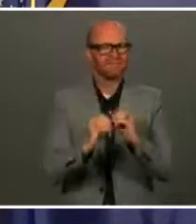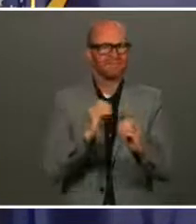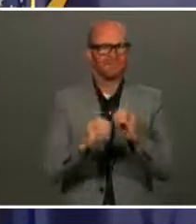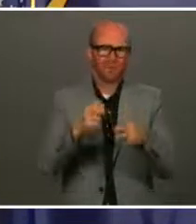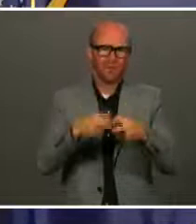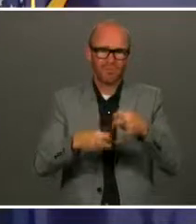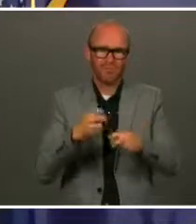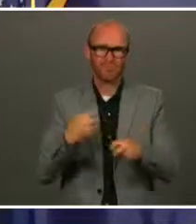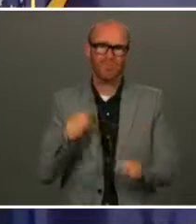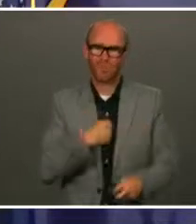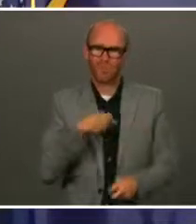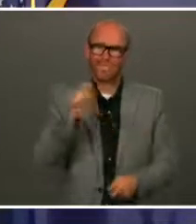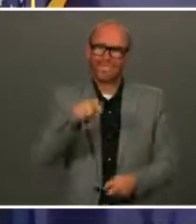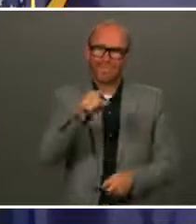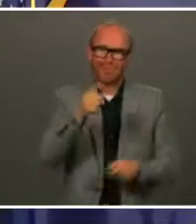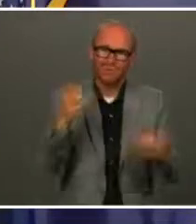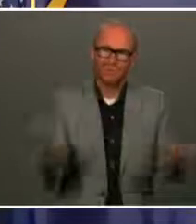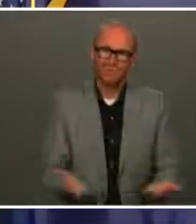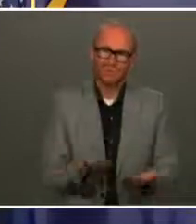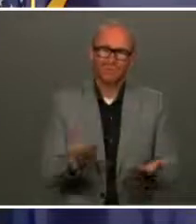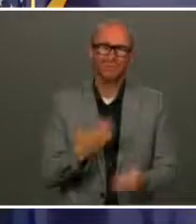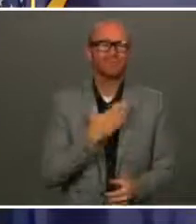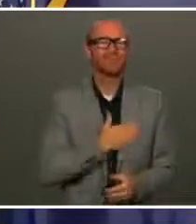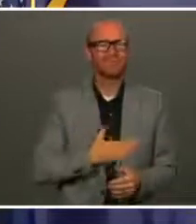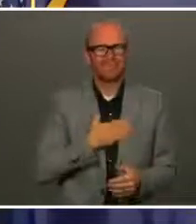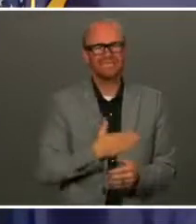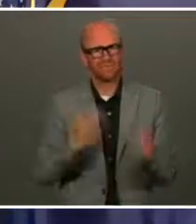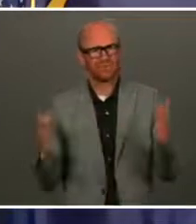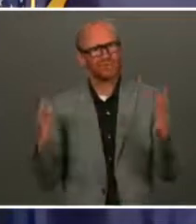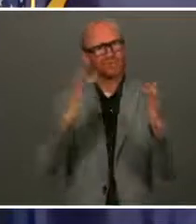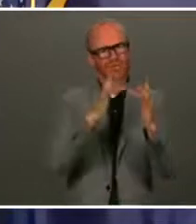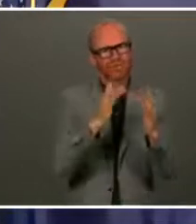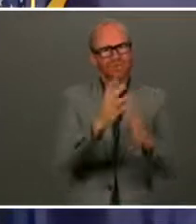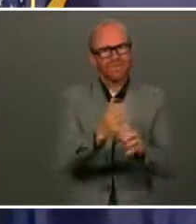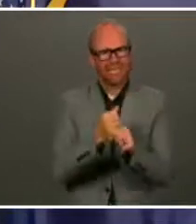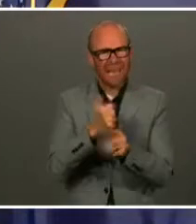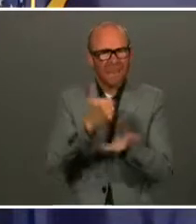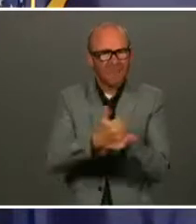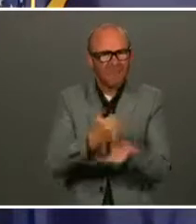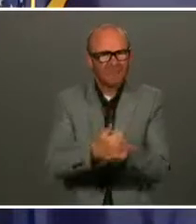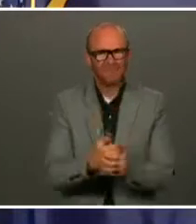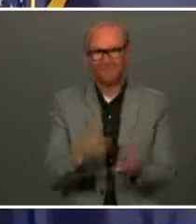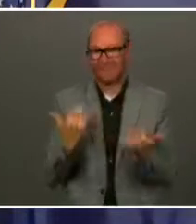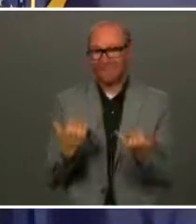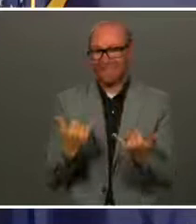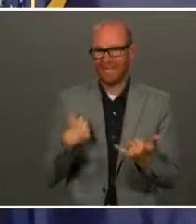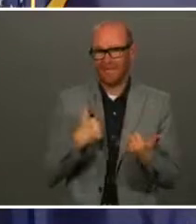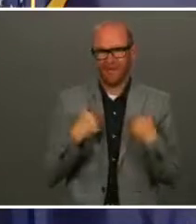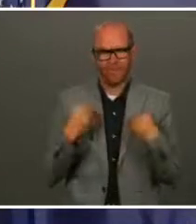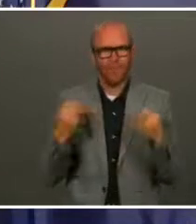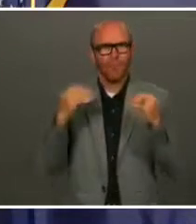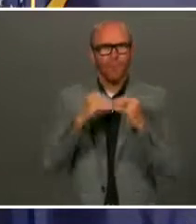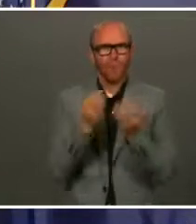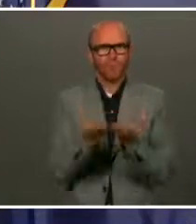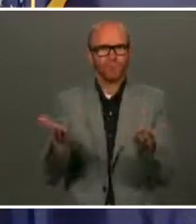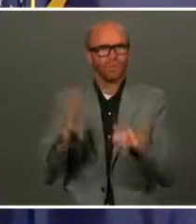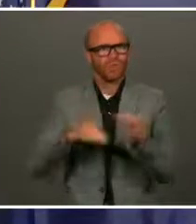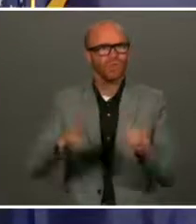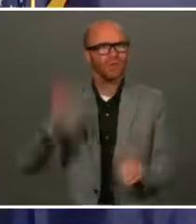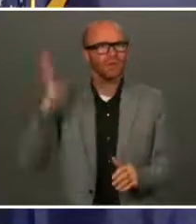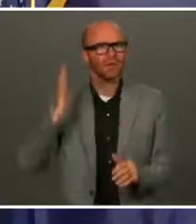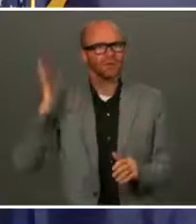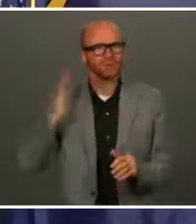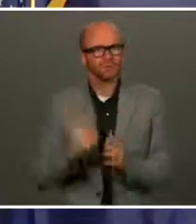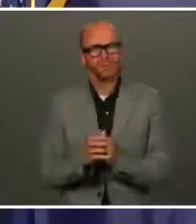We need you, and we need you here. So please reach out and get help. We have more resources than ever before. We have a new